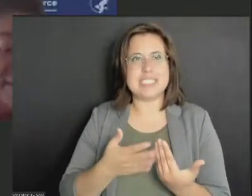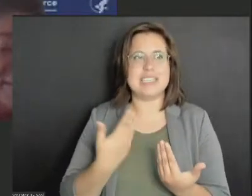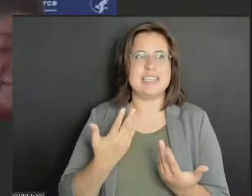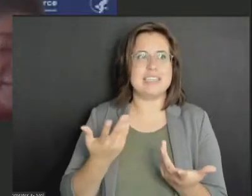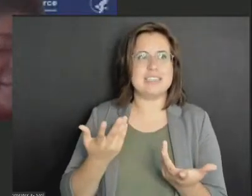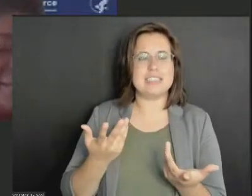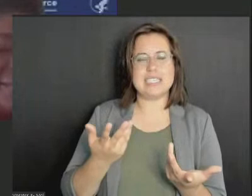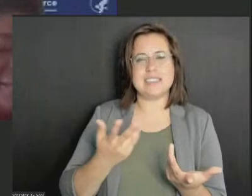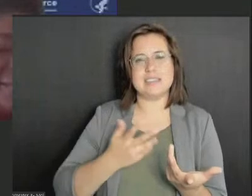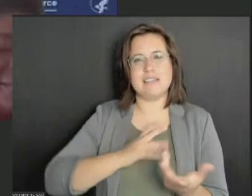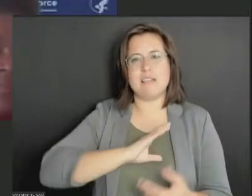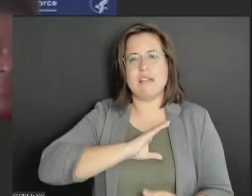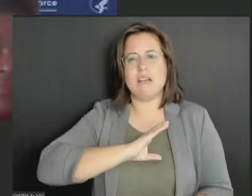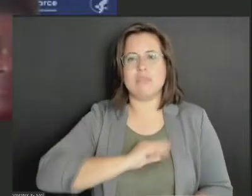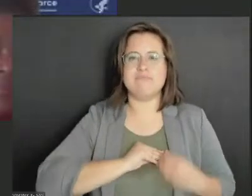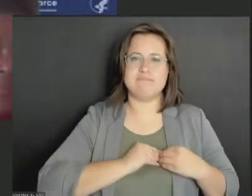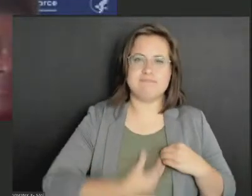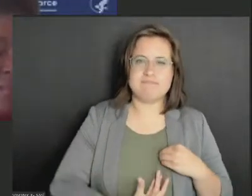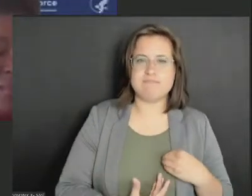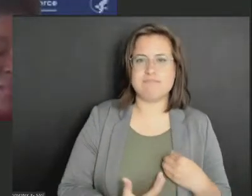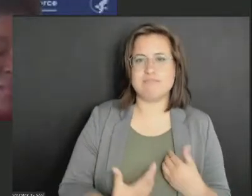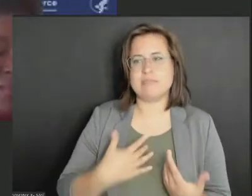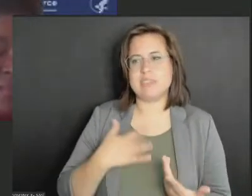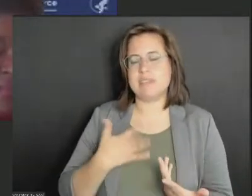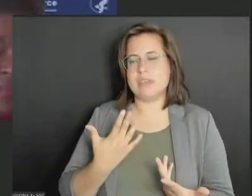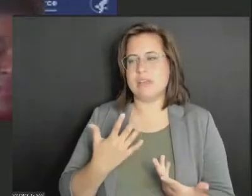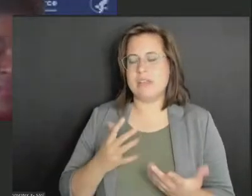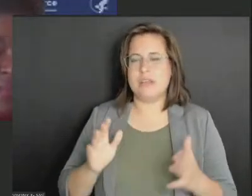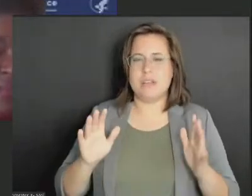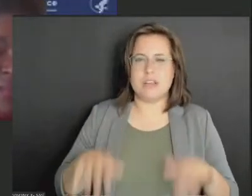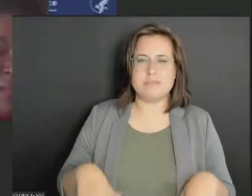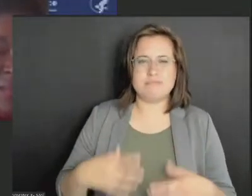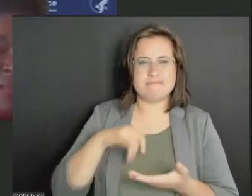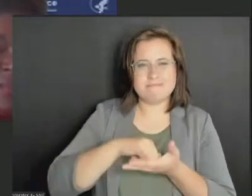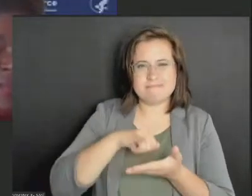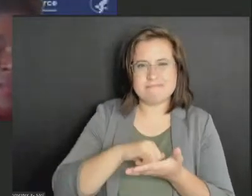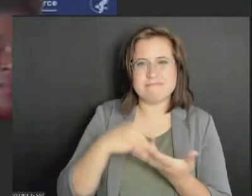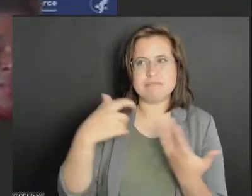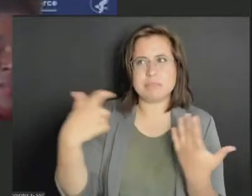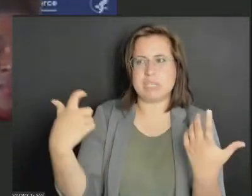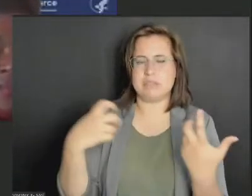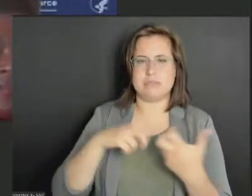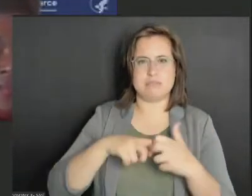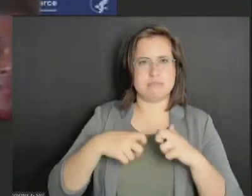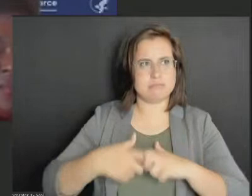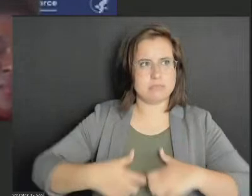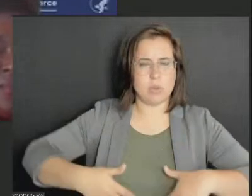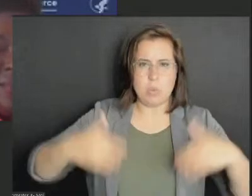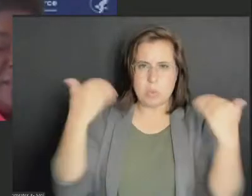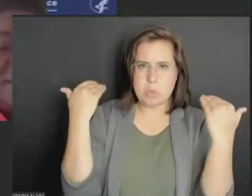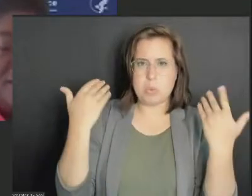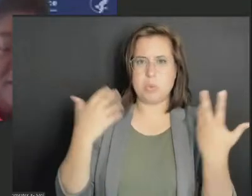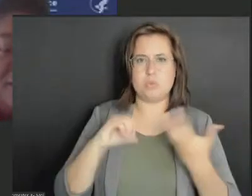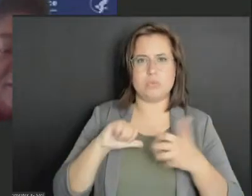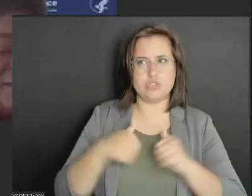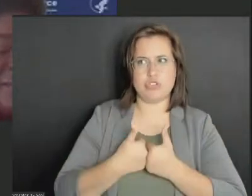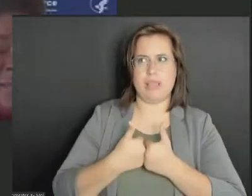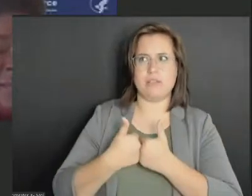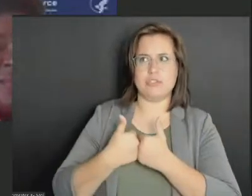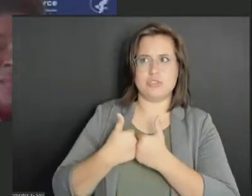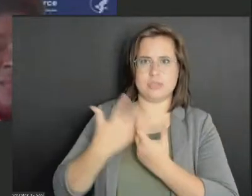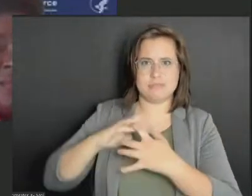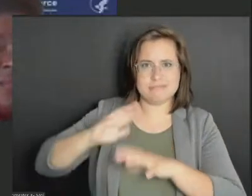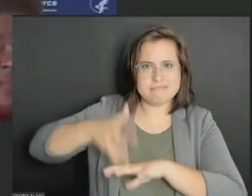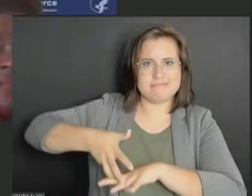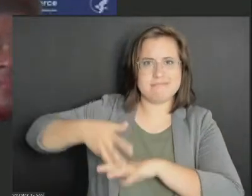defeated because these issues are so big, these challenges are so hard, and they've been around for so long. And yet